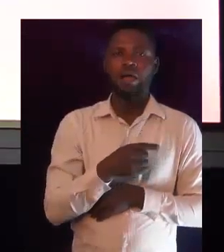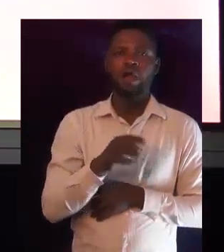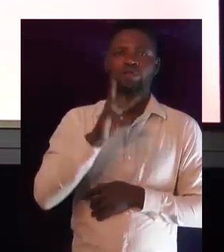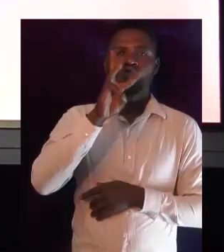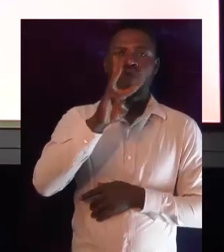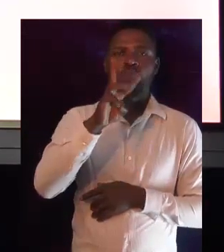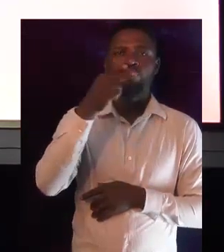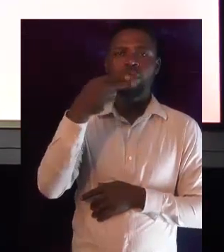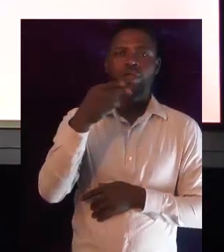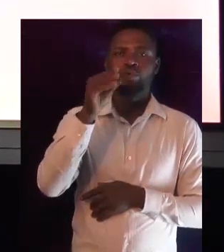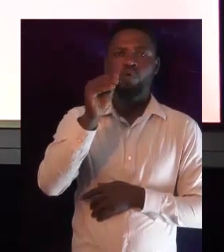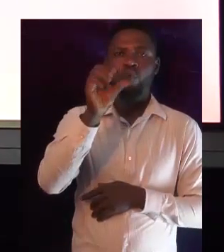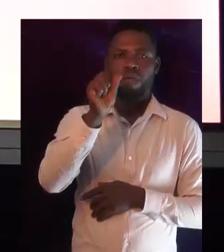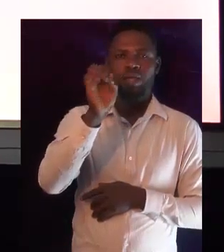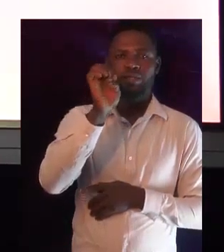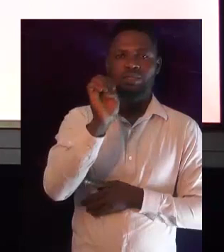and